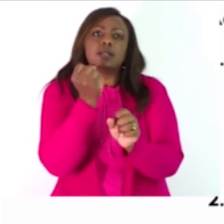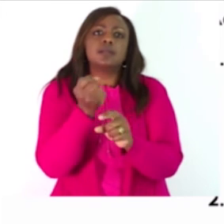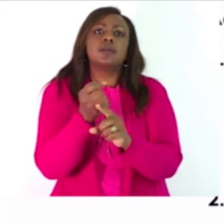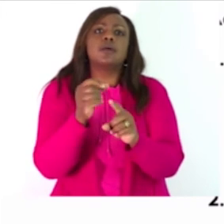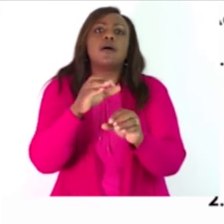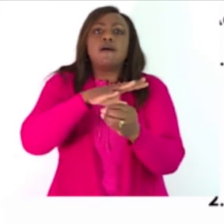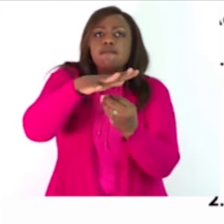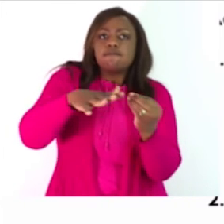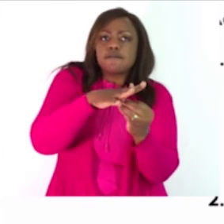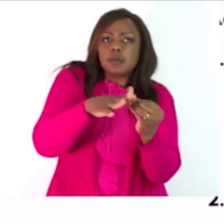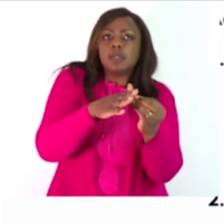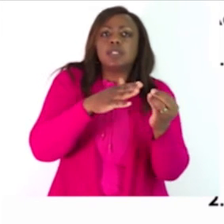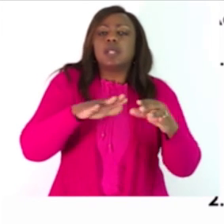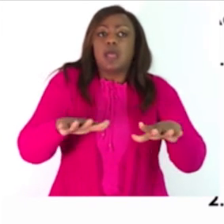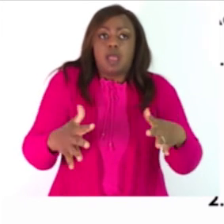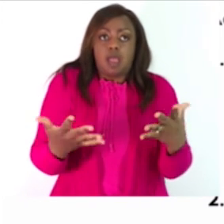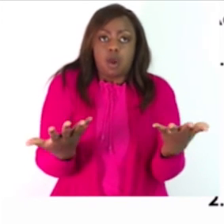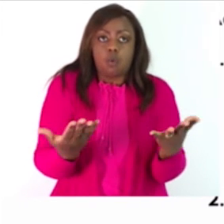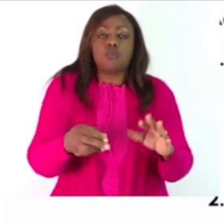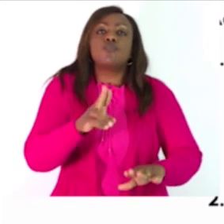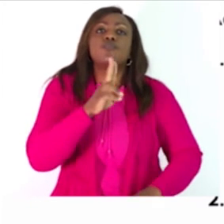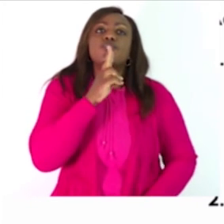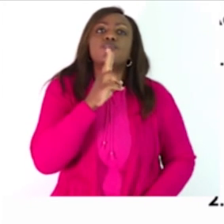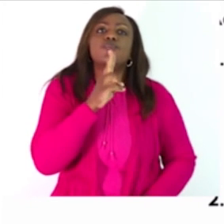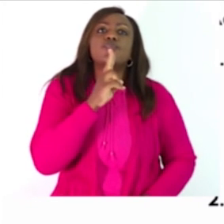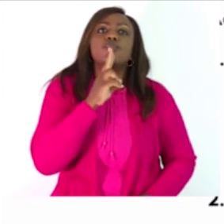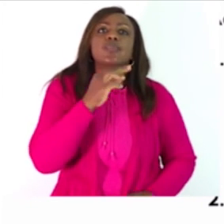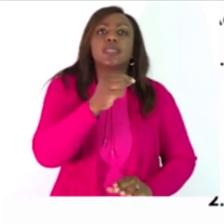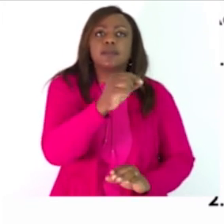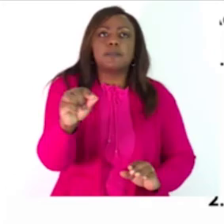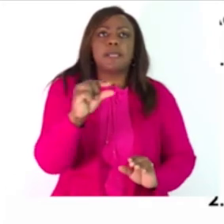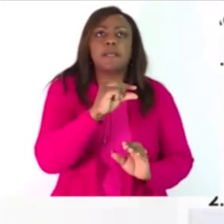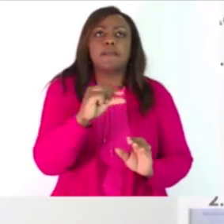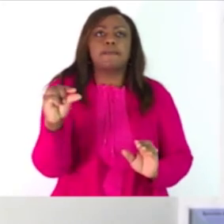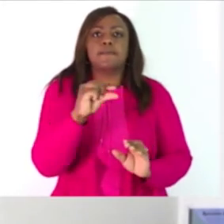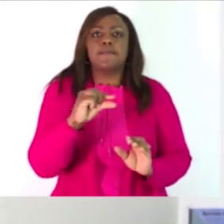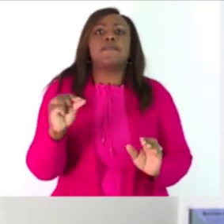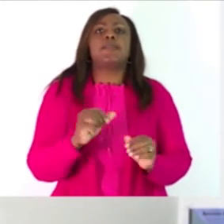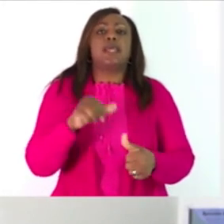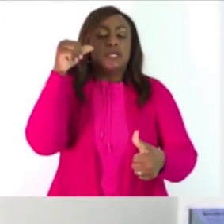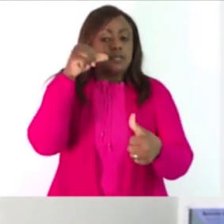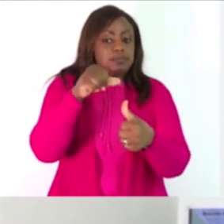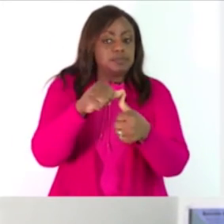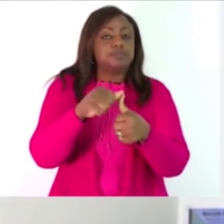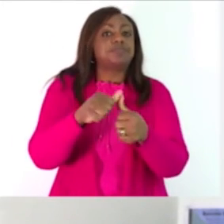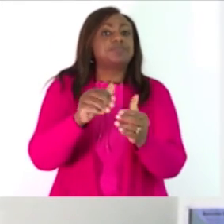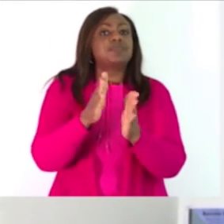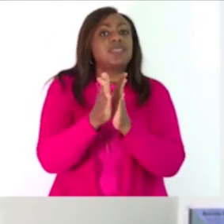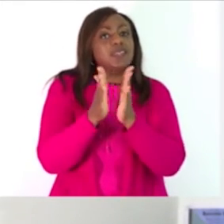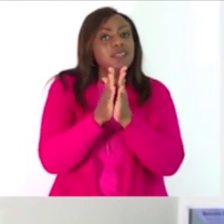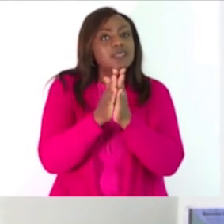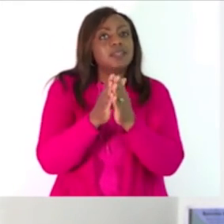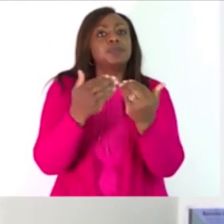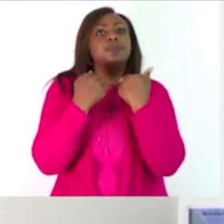your own before you turn to any other page in the booklet. Right, remember again the